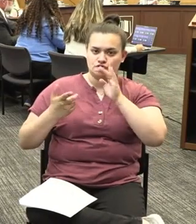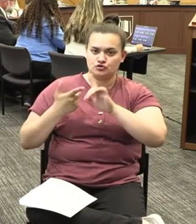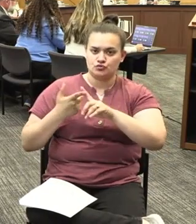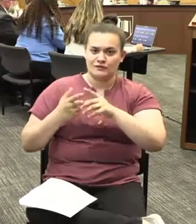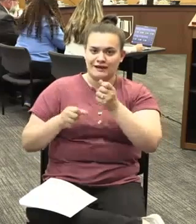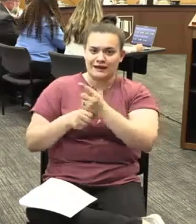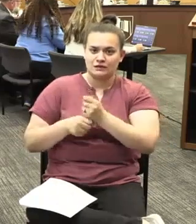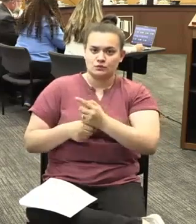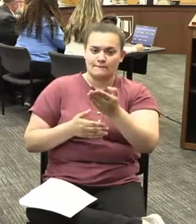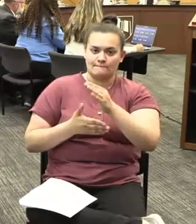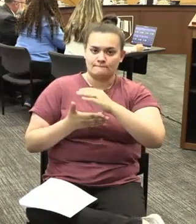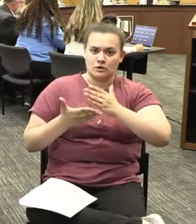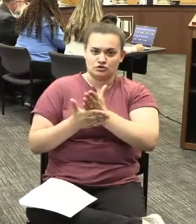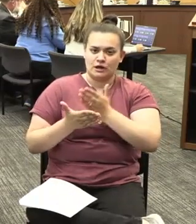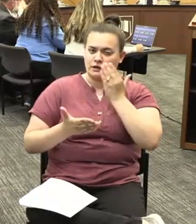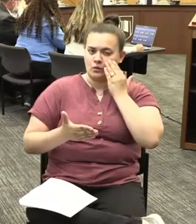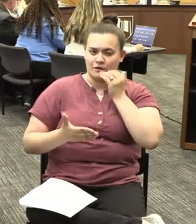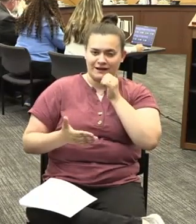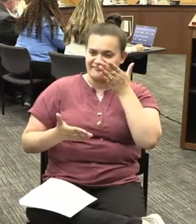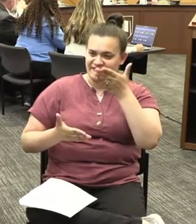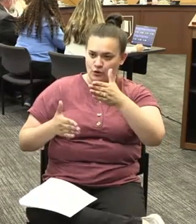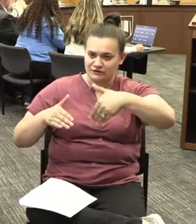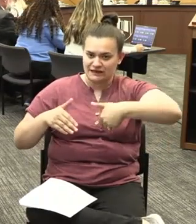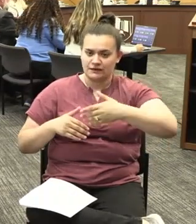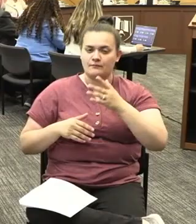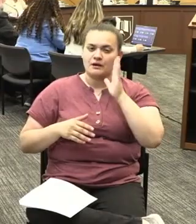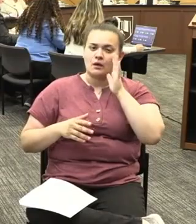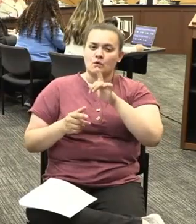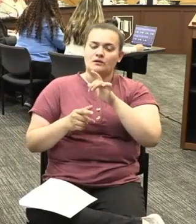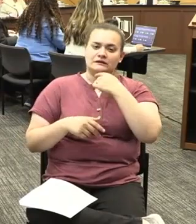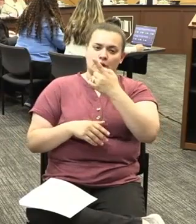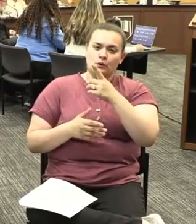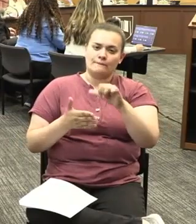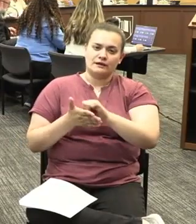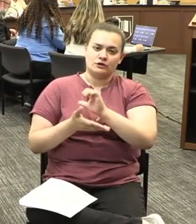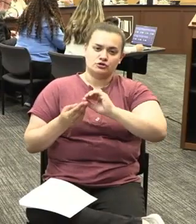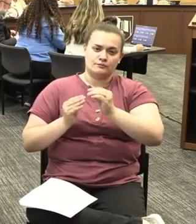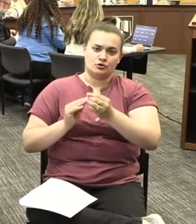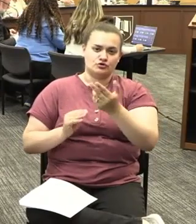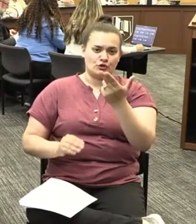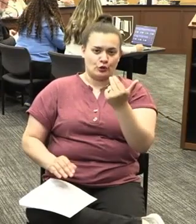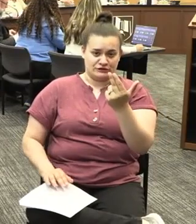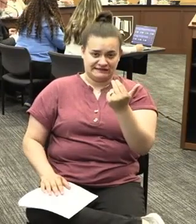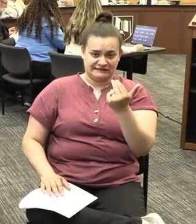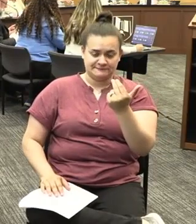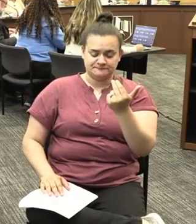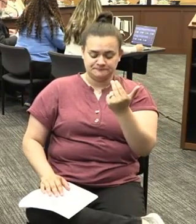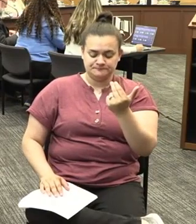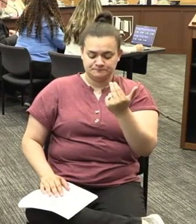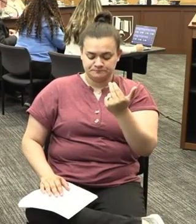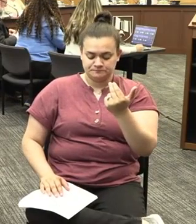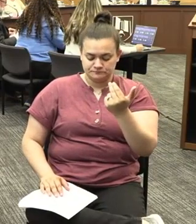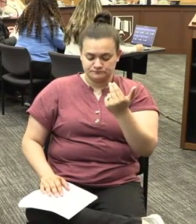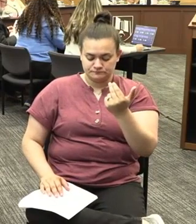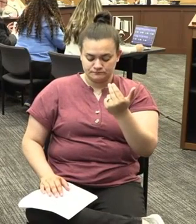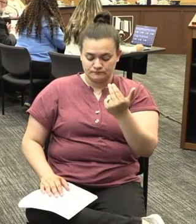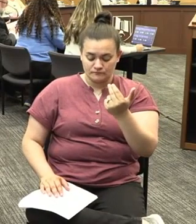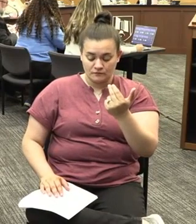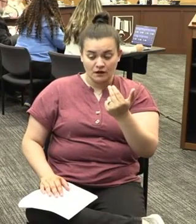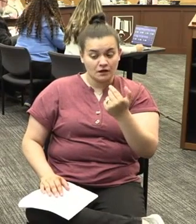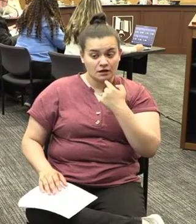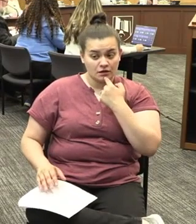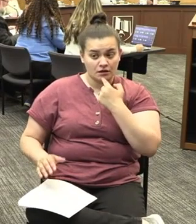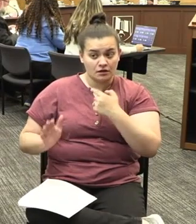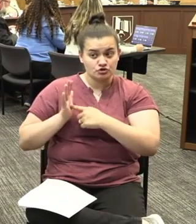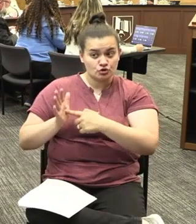annual budget. I know we're not there yet, but I'll give you a specific page number. It's page number 13. And I assure you, Chairman, this is